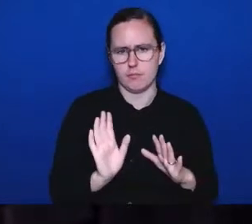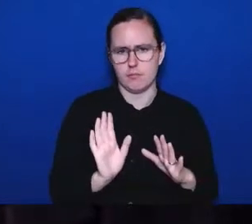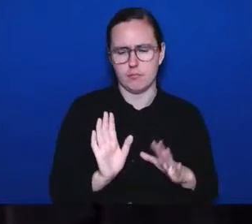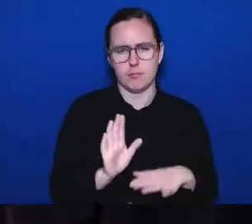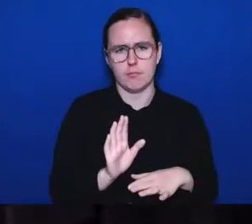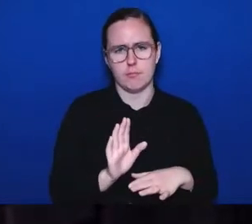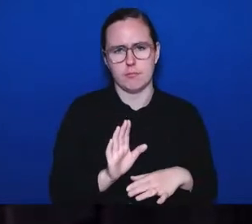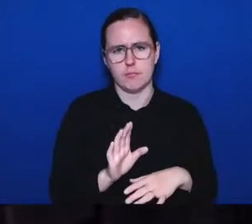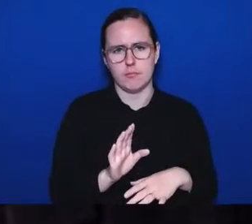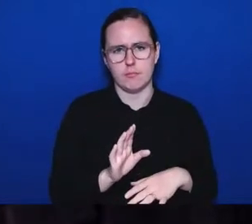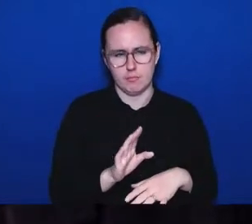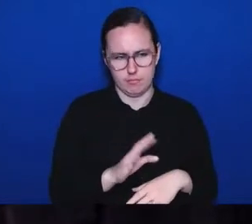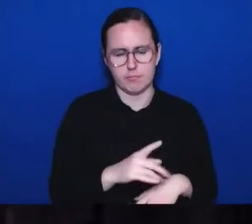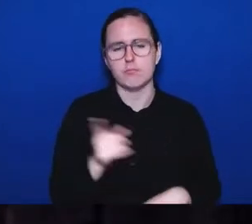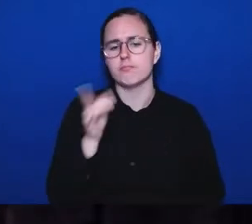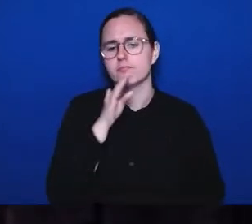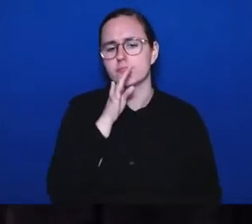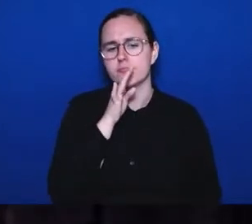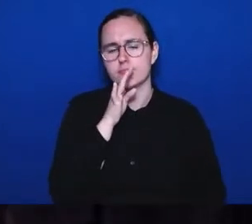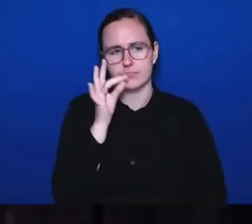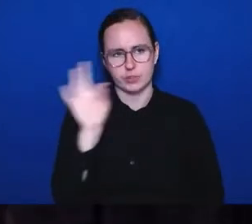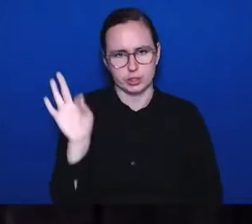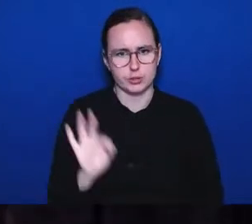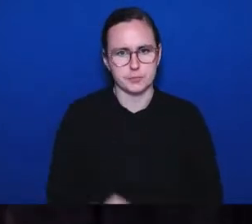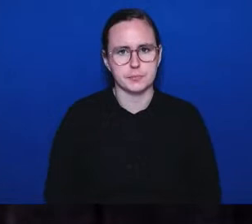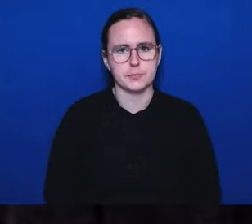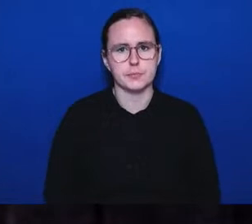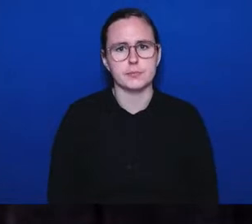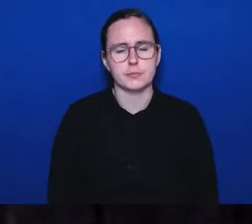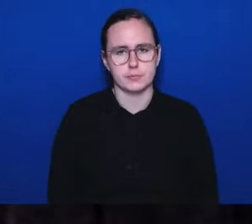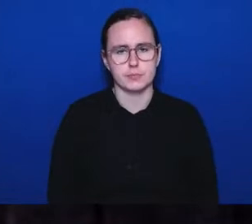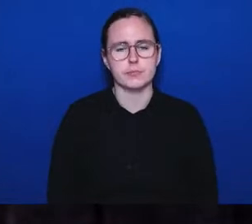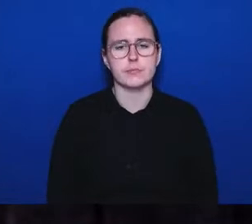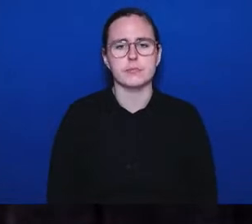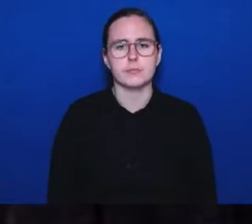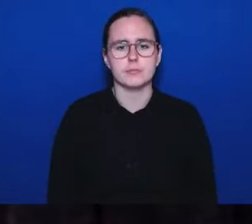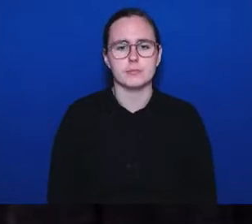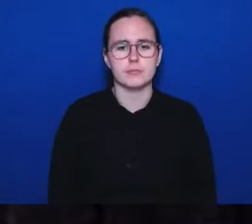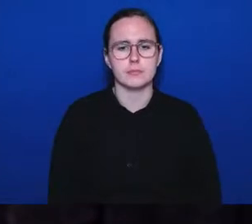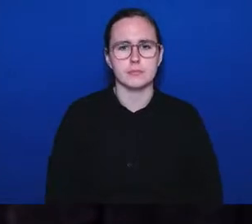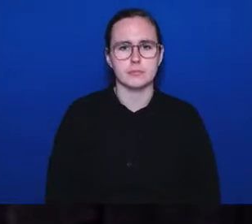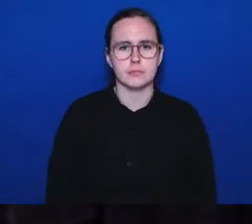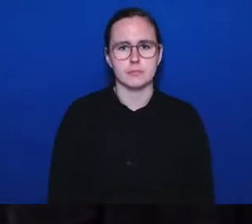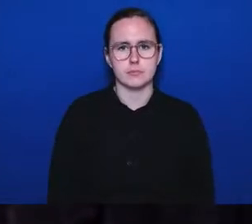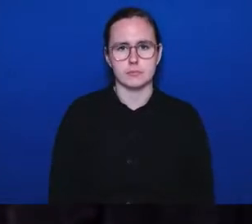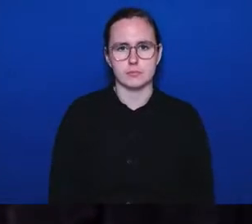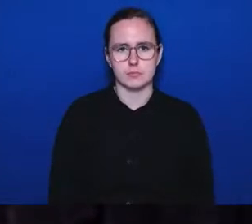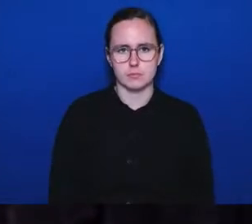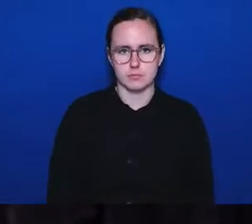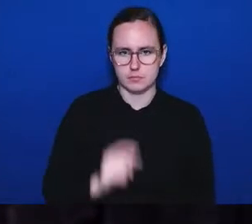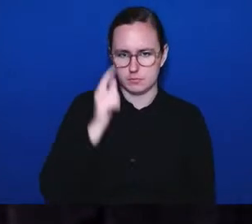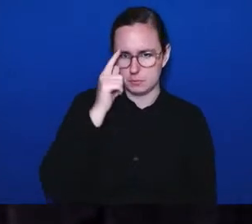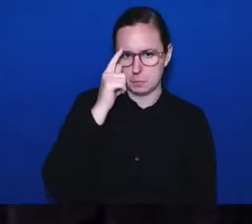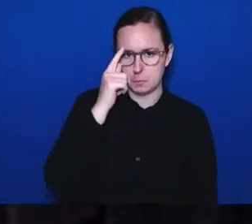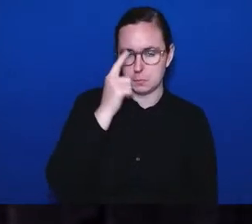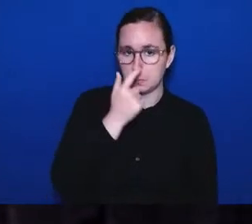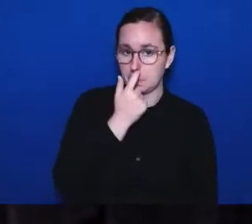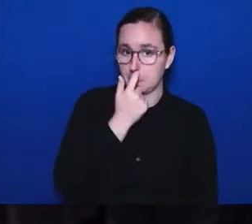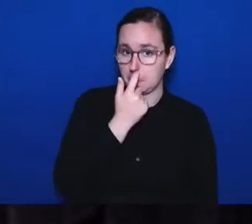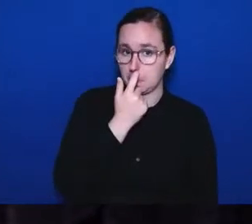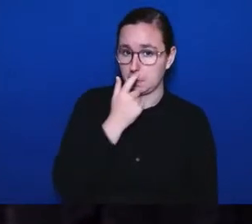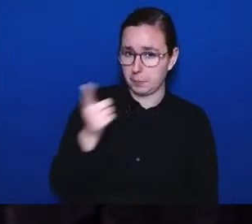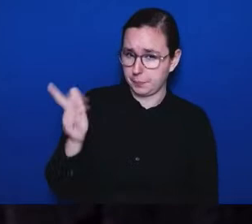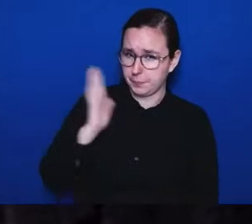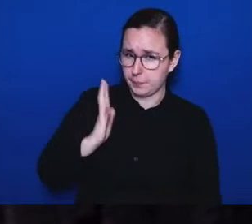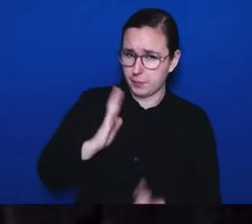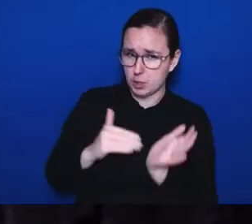vous plaît. To what I understand, doctors were paid before $30 to $40 per visit.